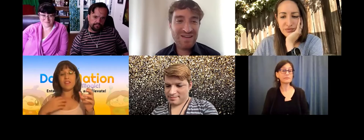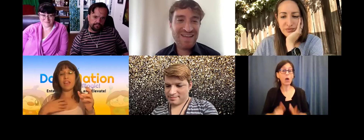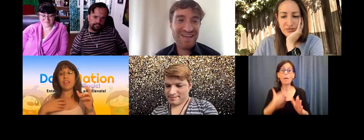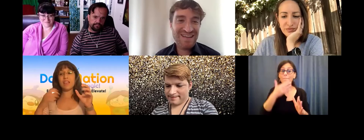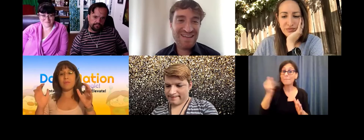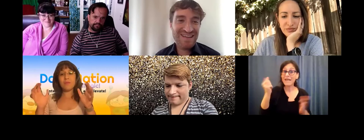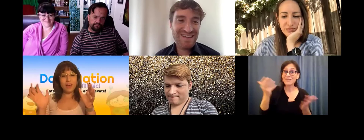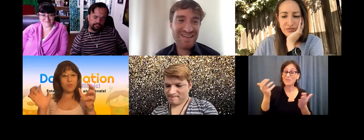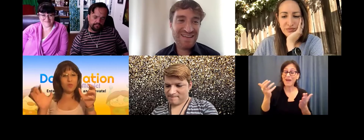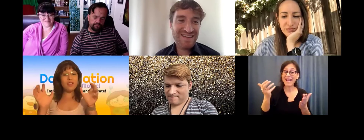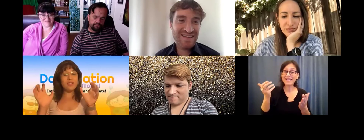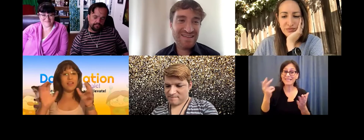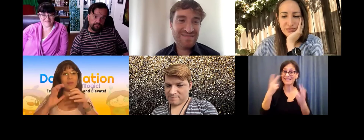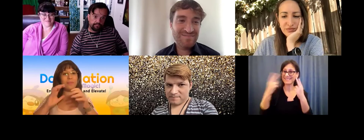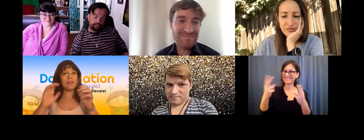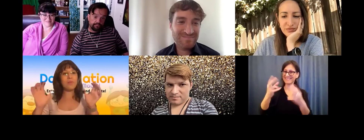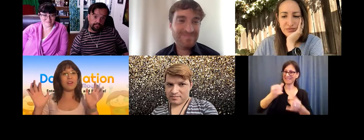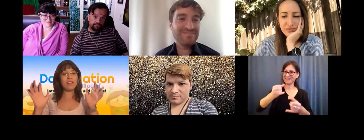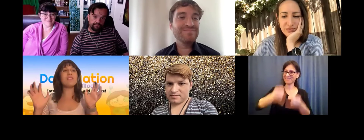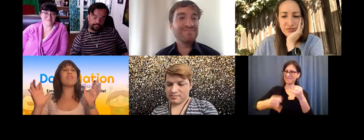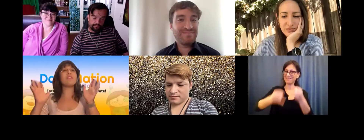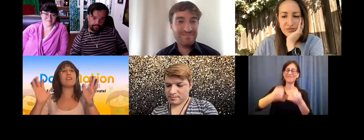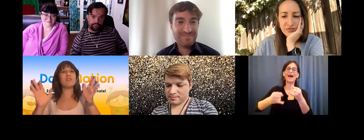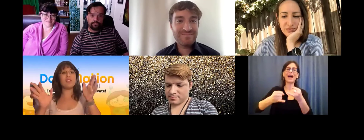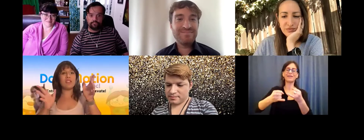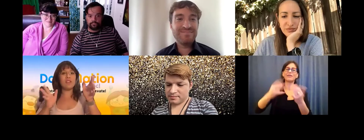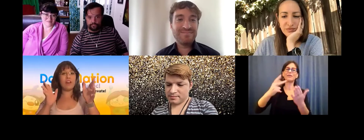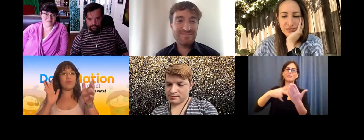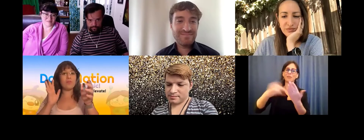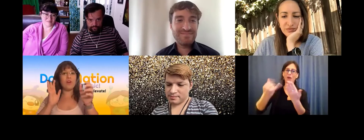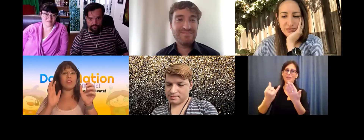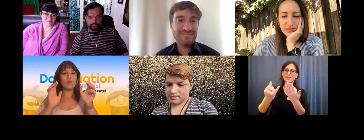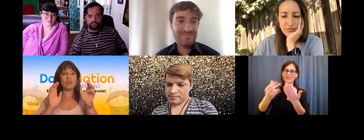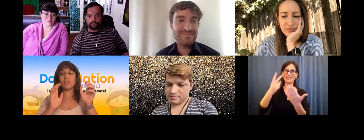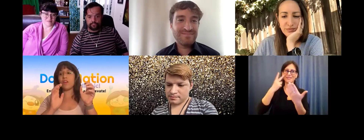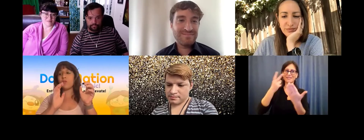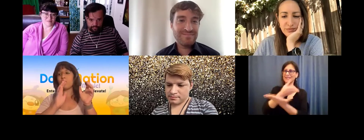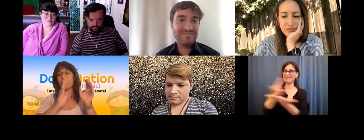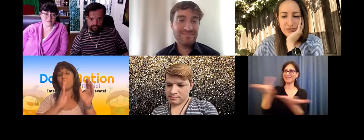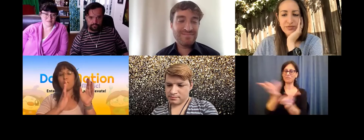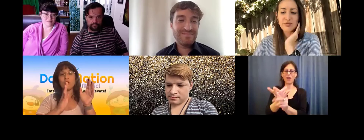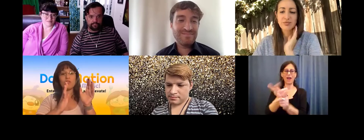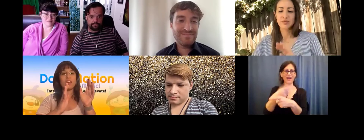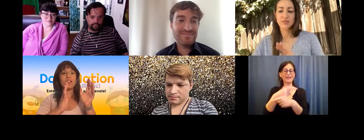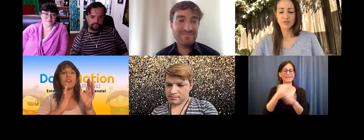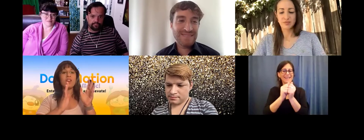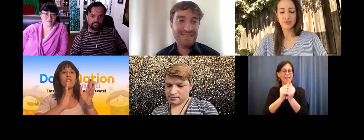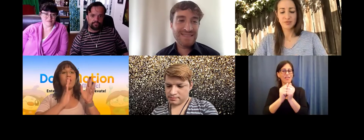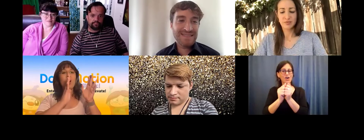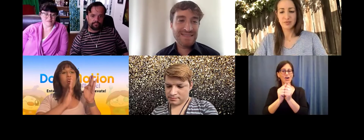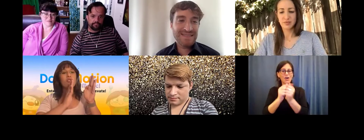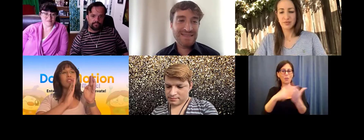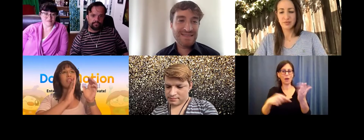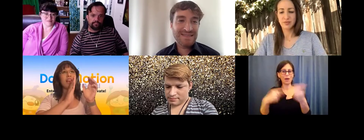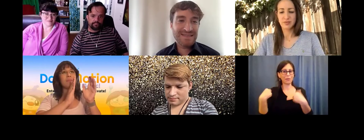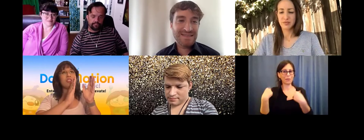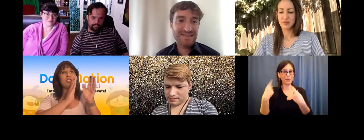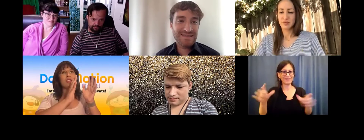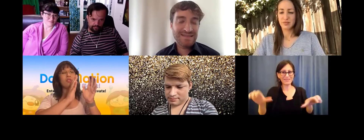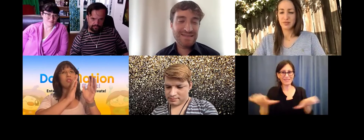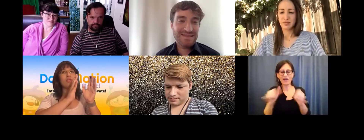Awesome. The best part is seeing the final product, and the best part is getting to see the final product working together. So therefore, you